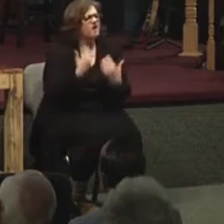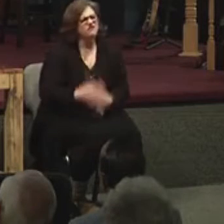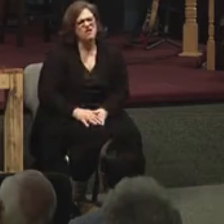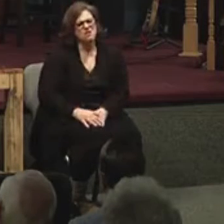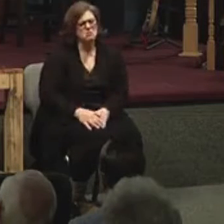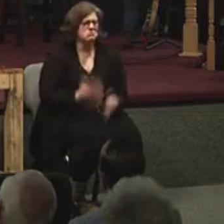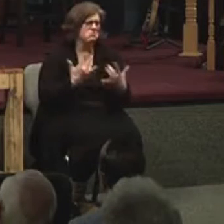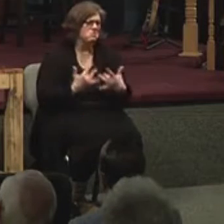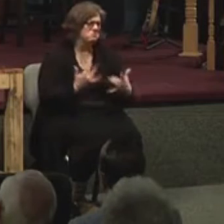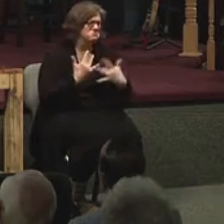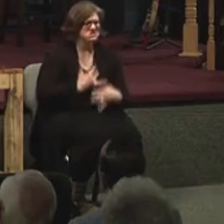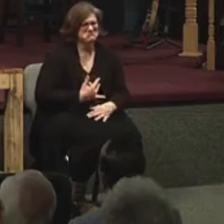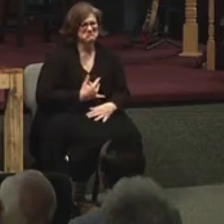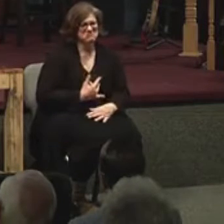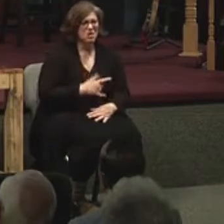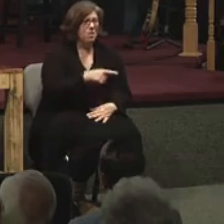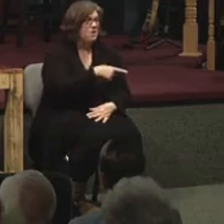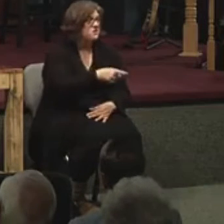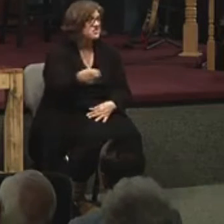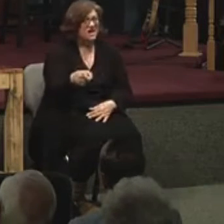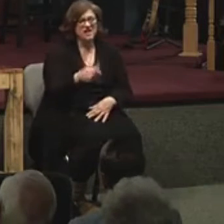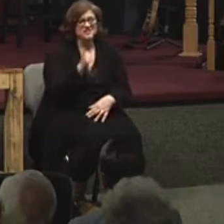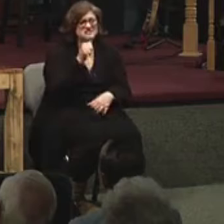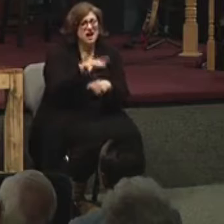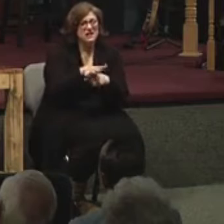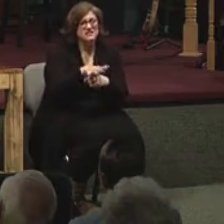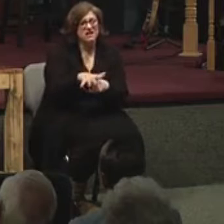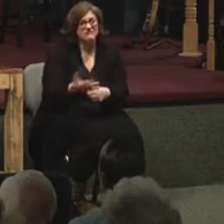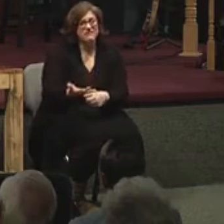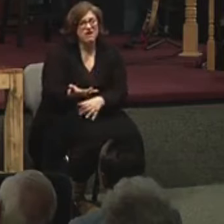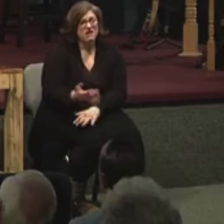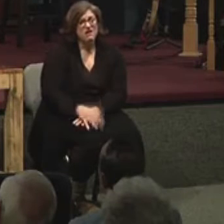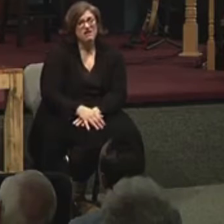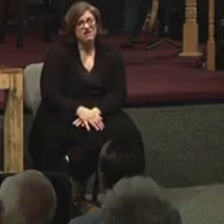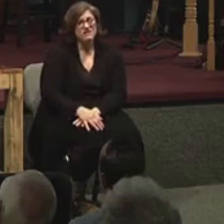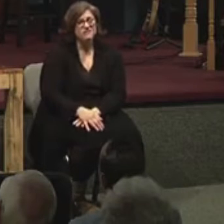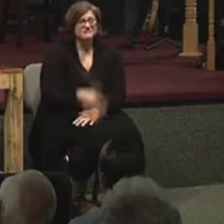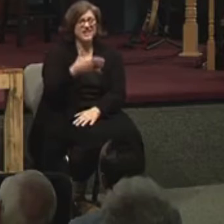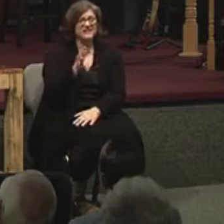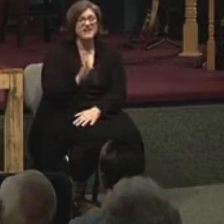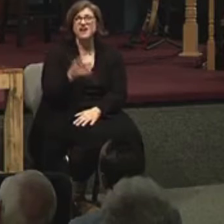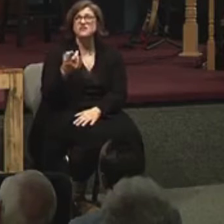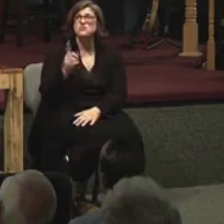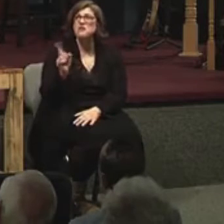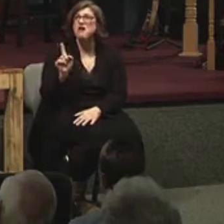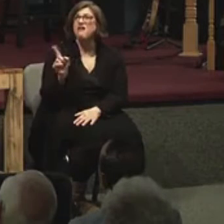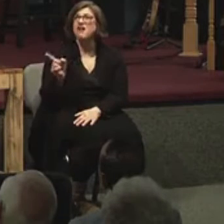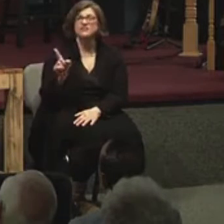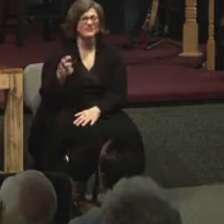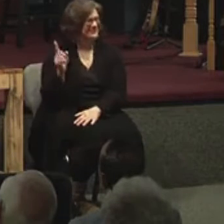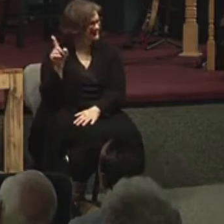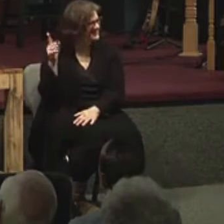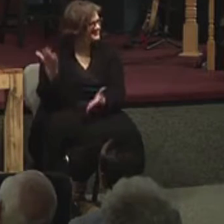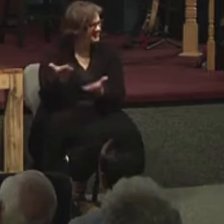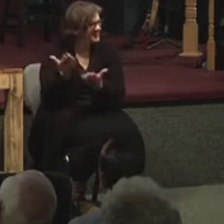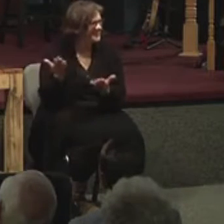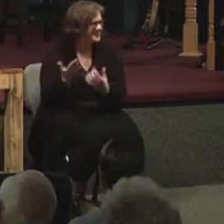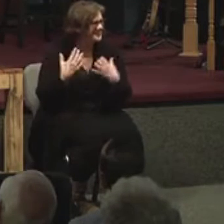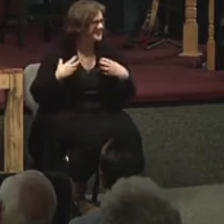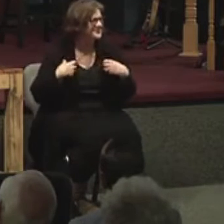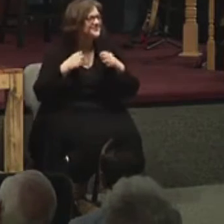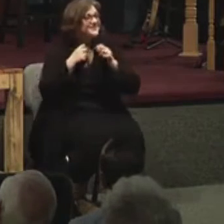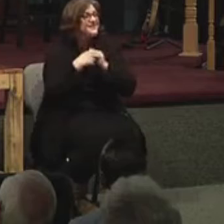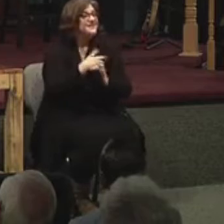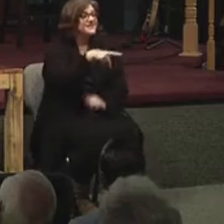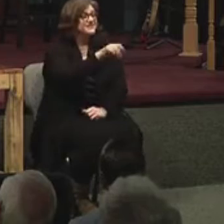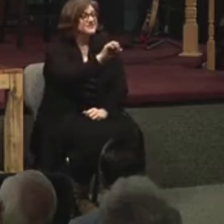of and say, oh, God's not there for me. No, he's there in the midst of all of it. Listen to what it says in